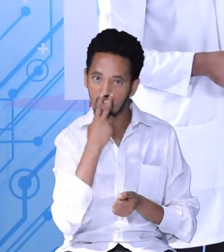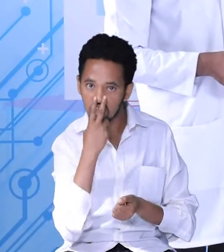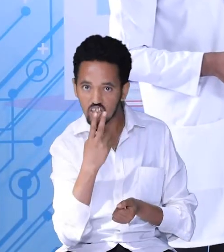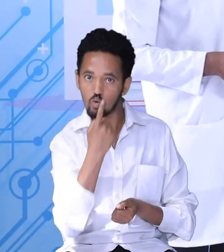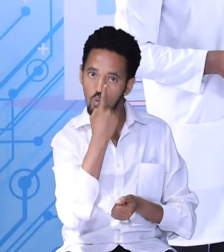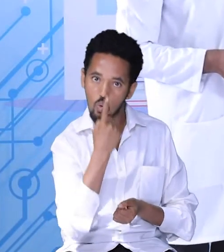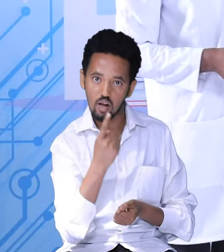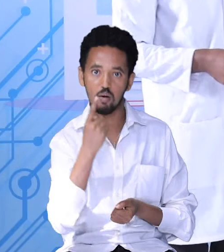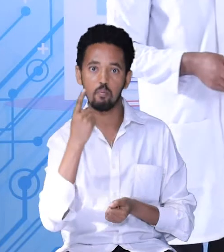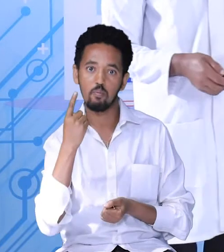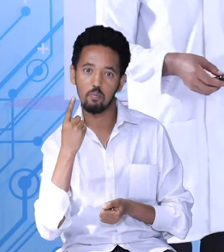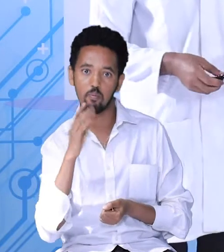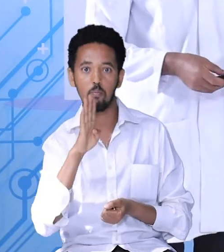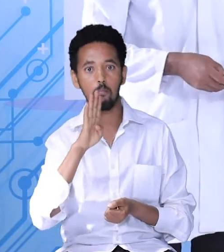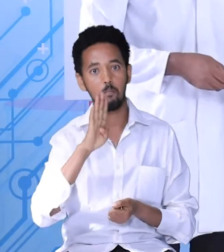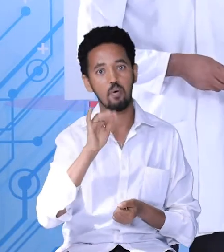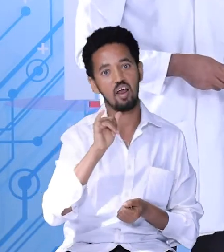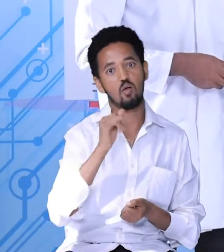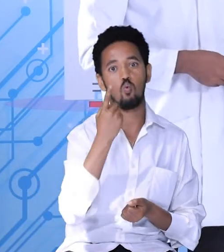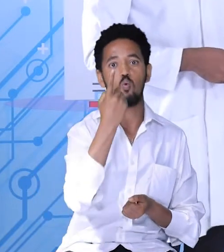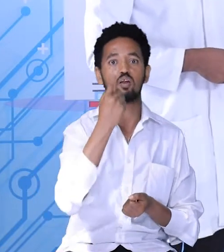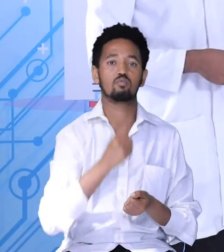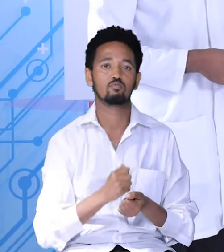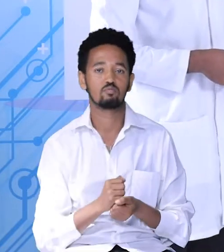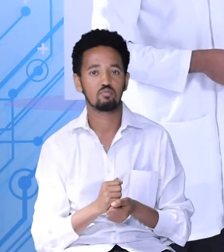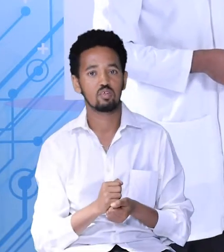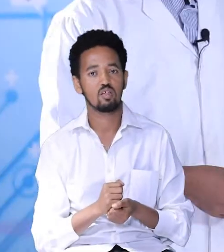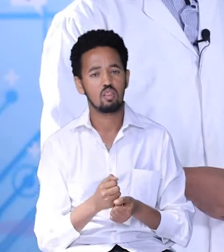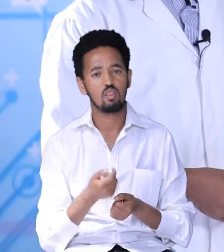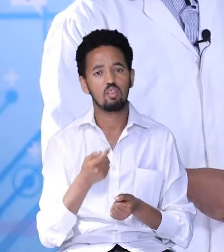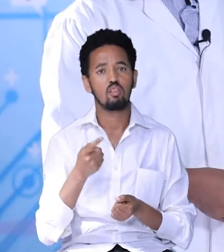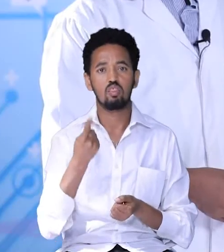one by one these dynamics. The first